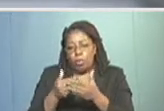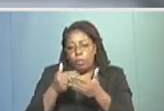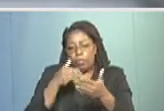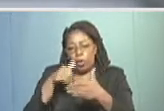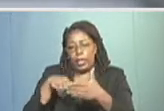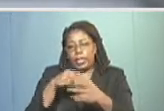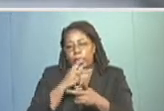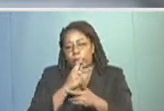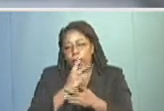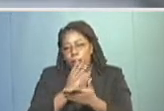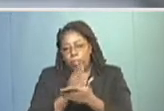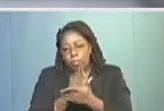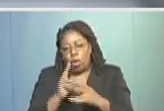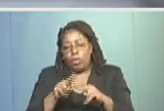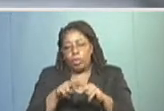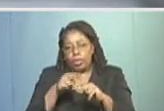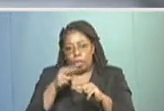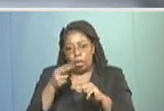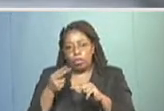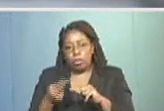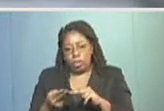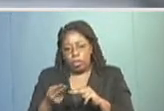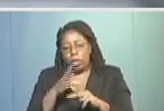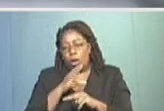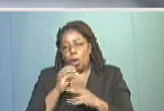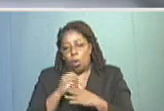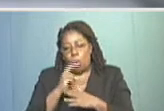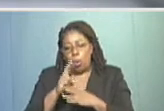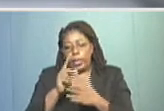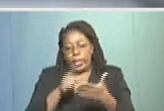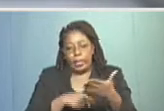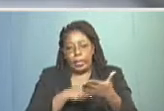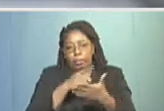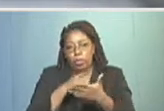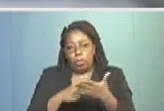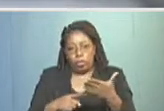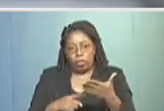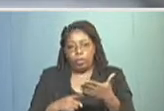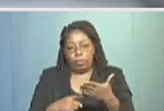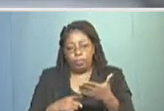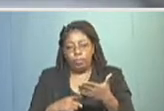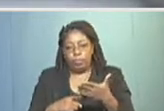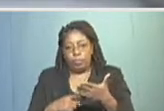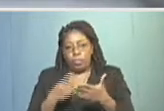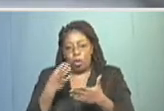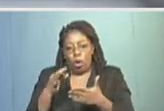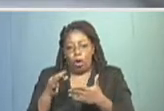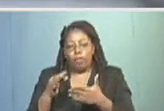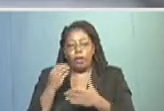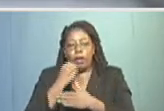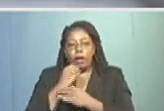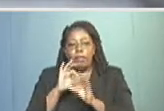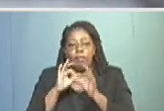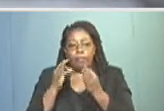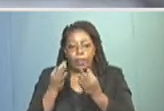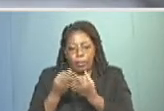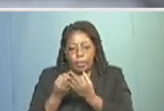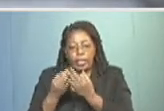prevention, reduction, and elimination of every facet of family